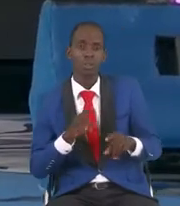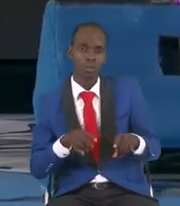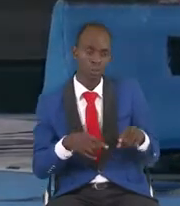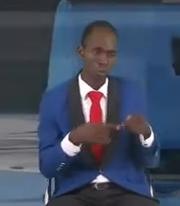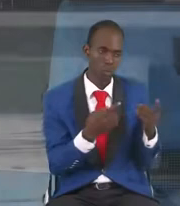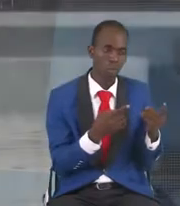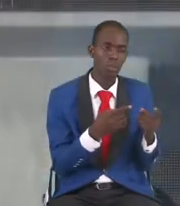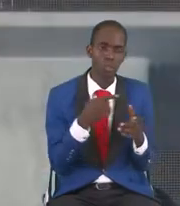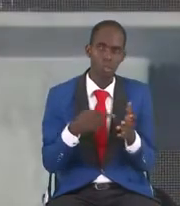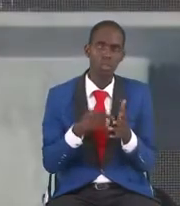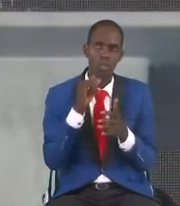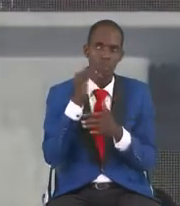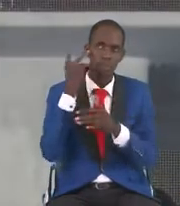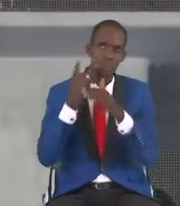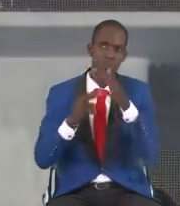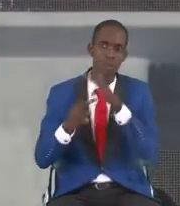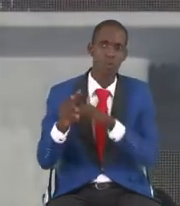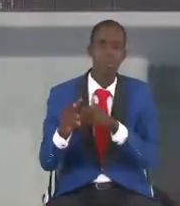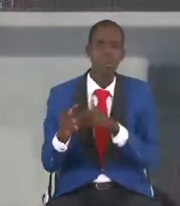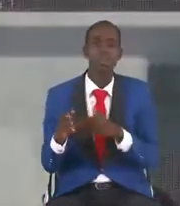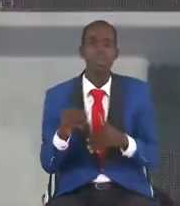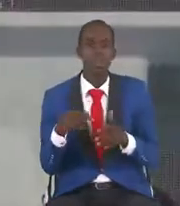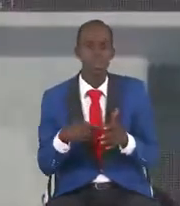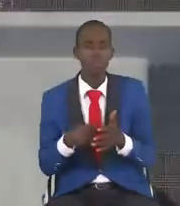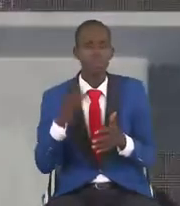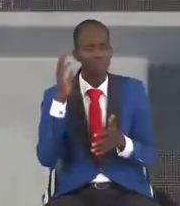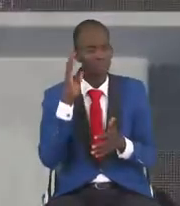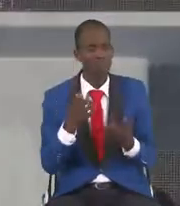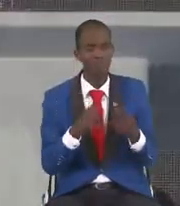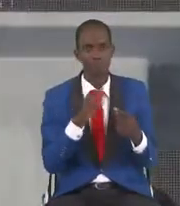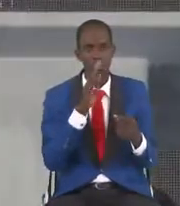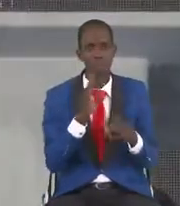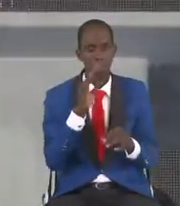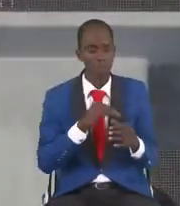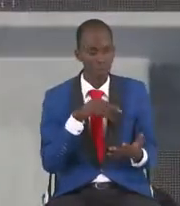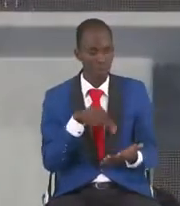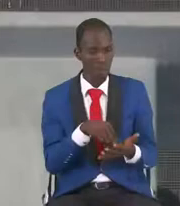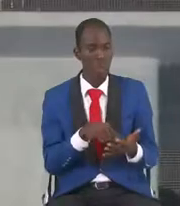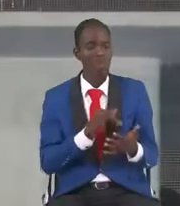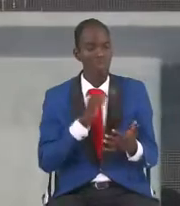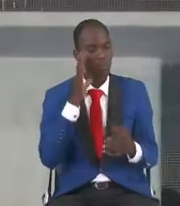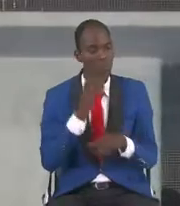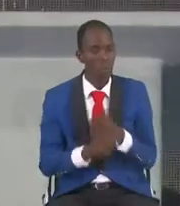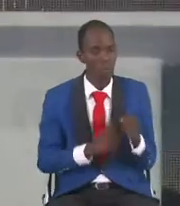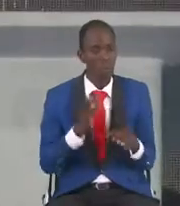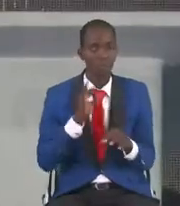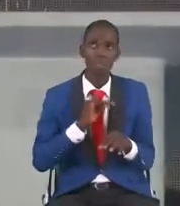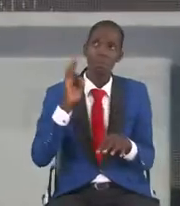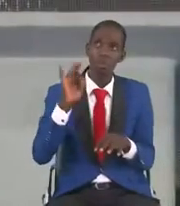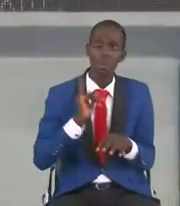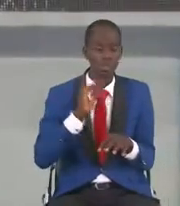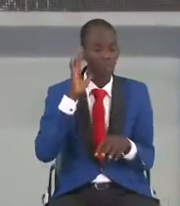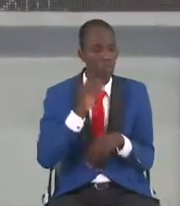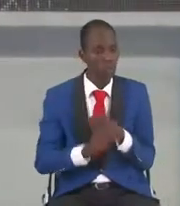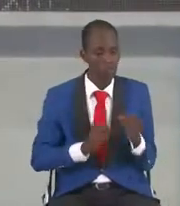prophecy, and this will be fulfilled. If I stand, I'll suffer. If I cringe, I'll suffer. If I